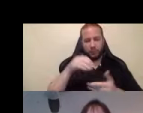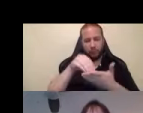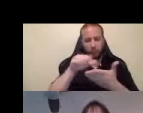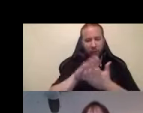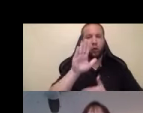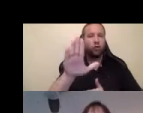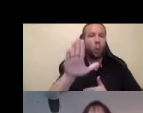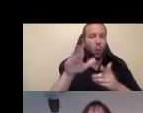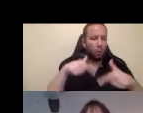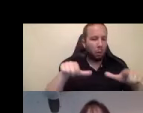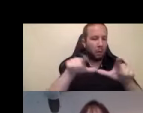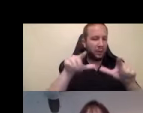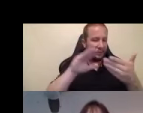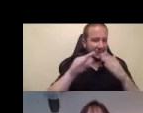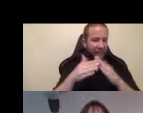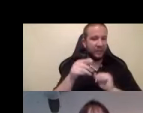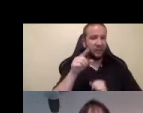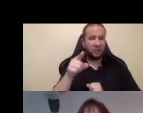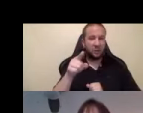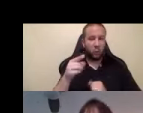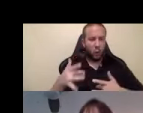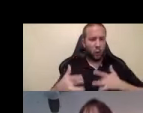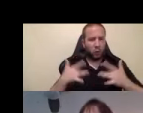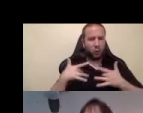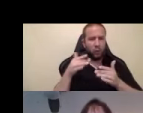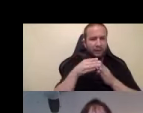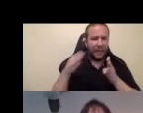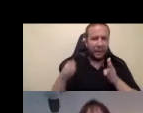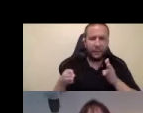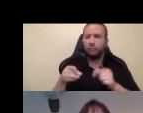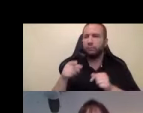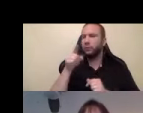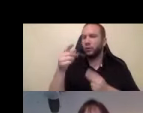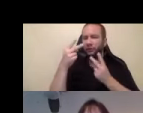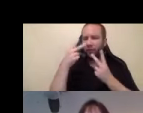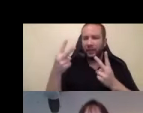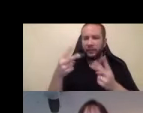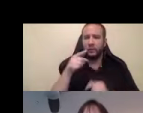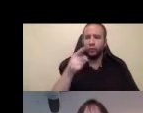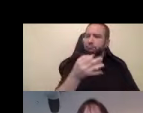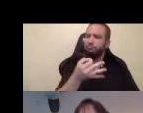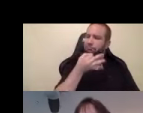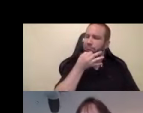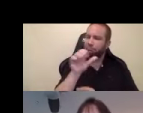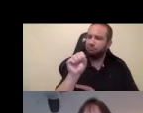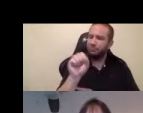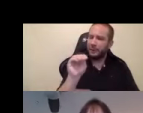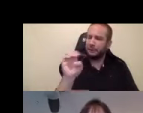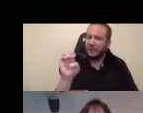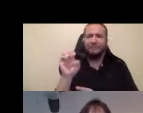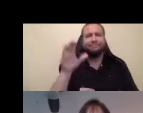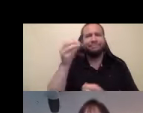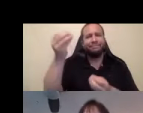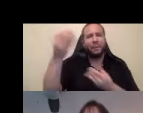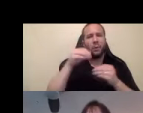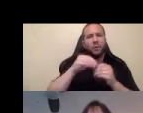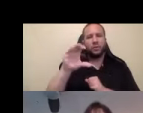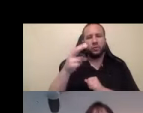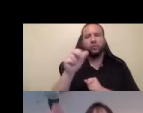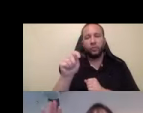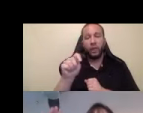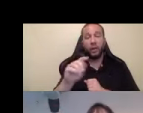these areas? Are you a concerned neighbor or visitor, a subject matter expert? Let us know in the chat. And just so you